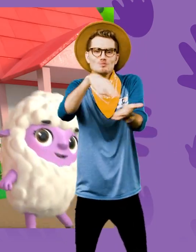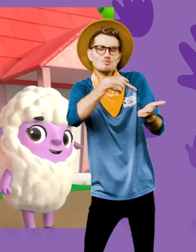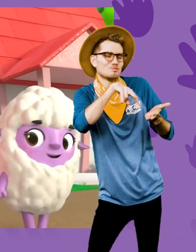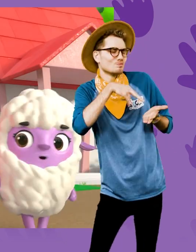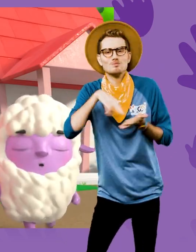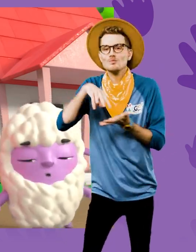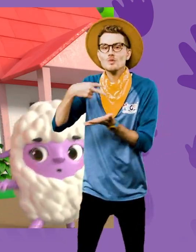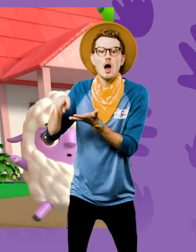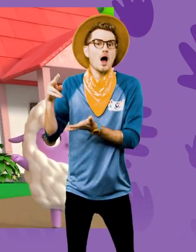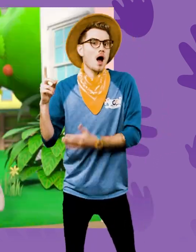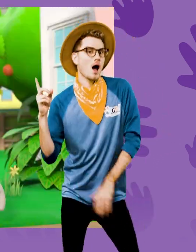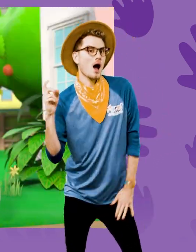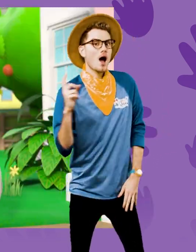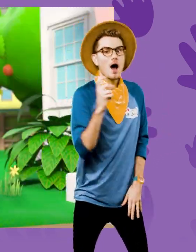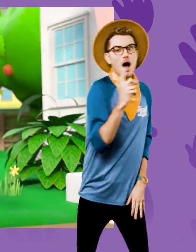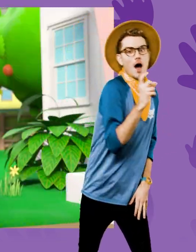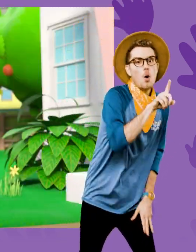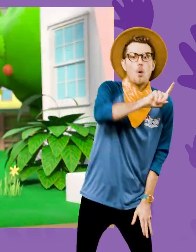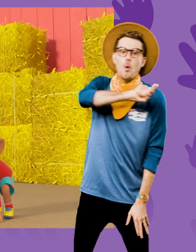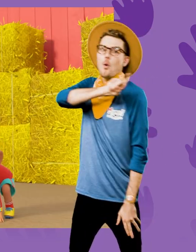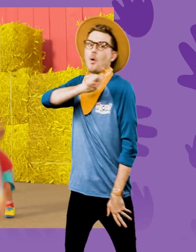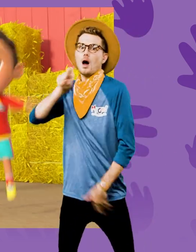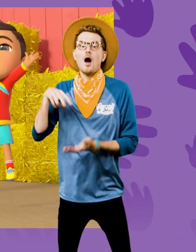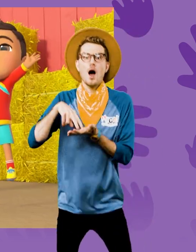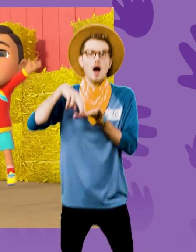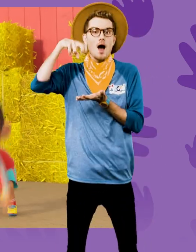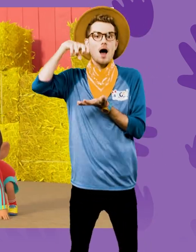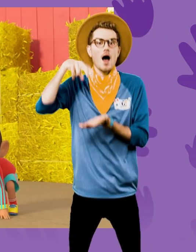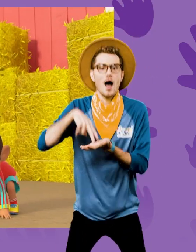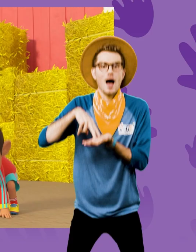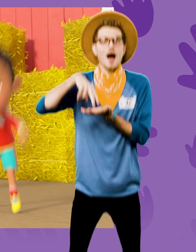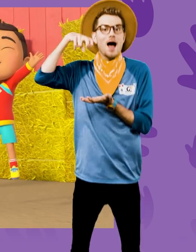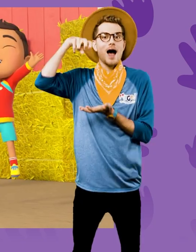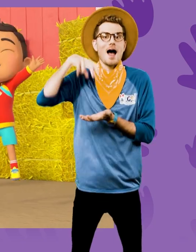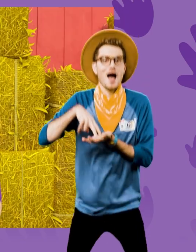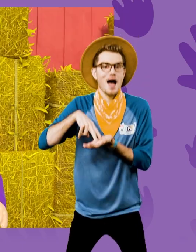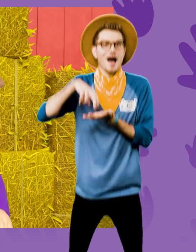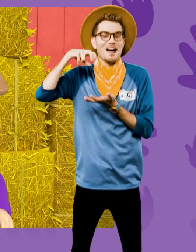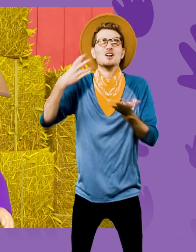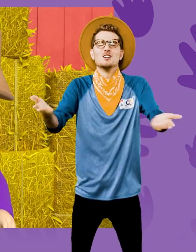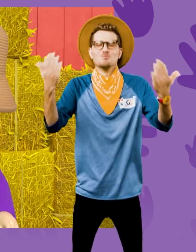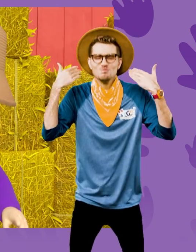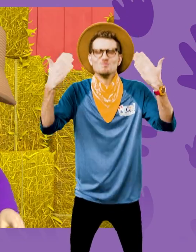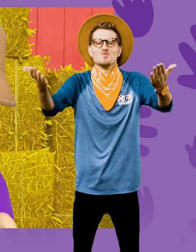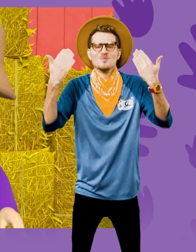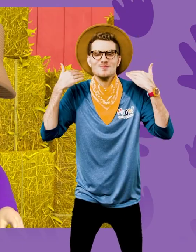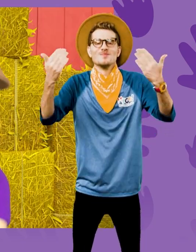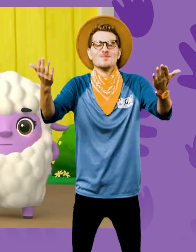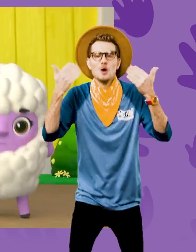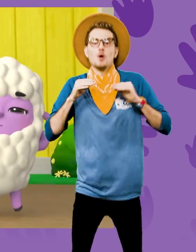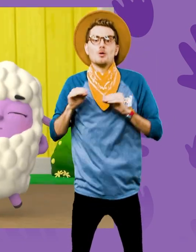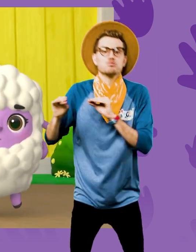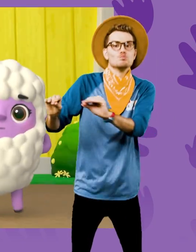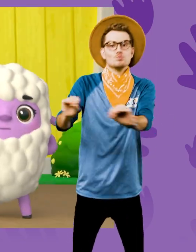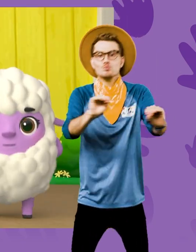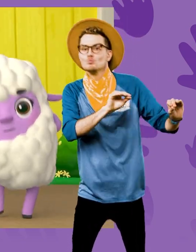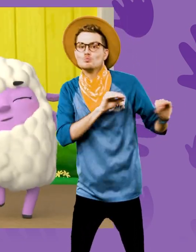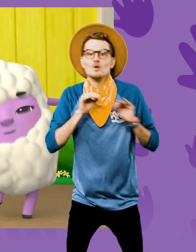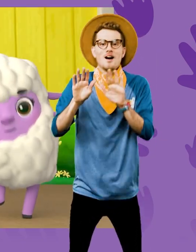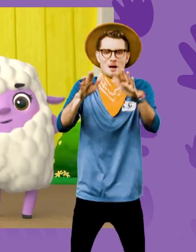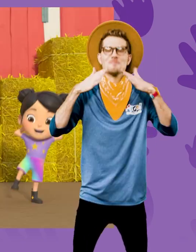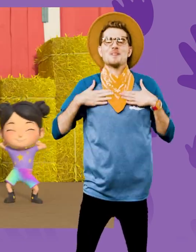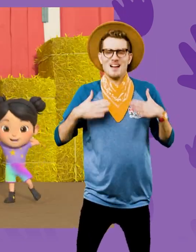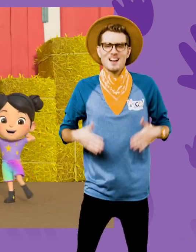by dancing around. You can run back and forth or jump up and down. Come on, everyone, move your